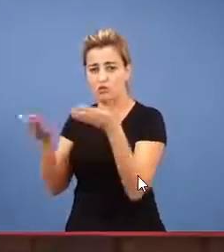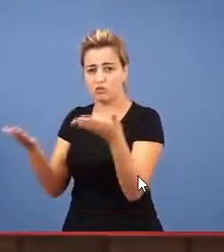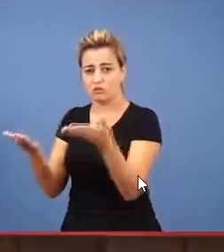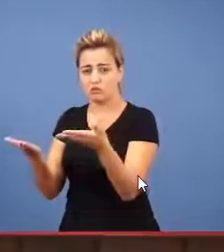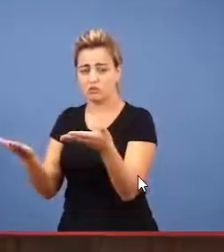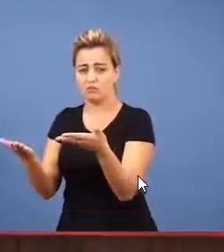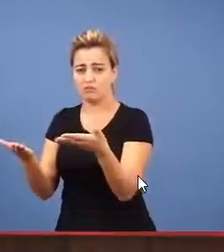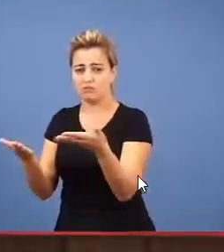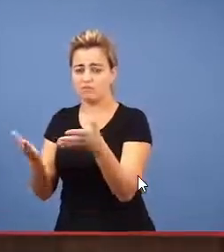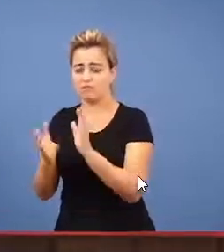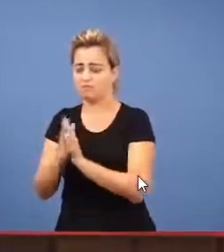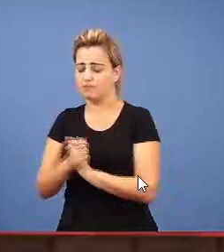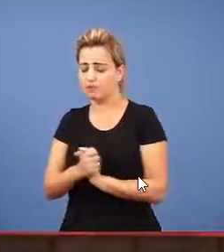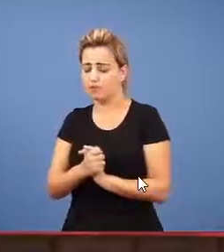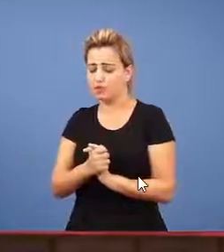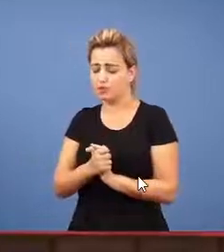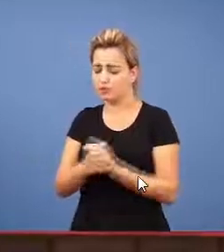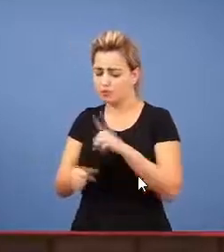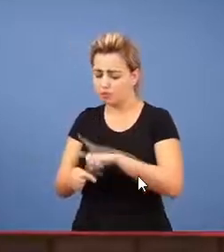A minute.